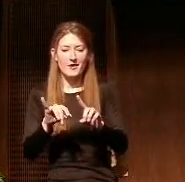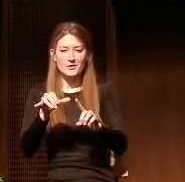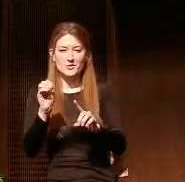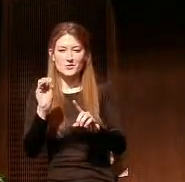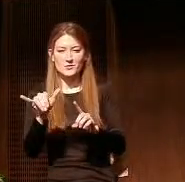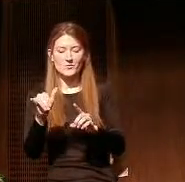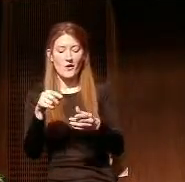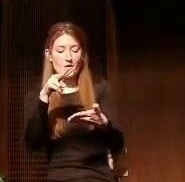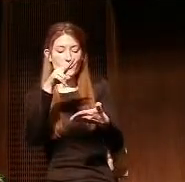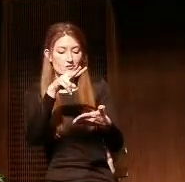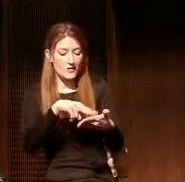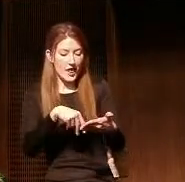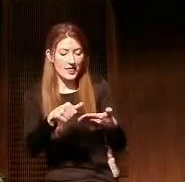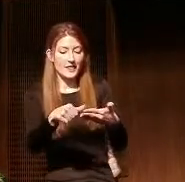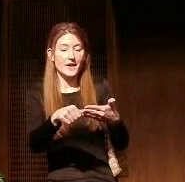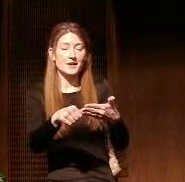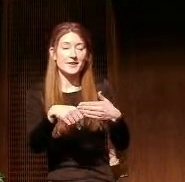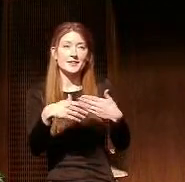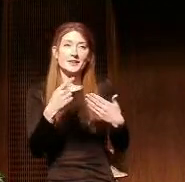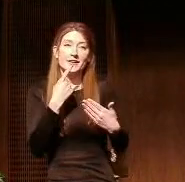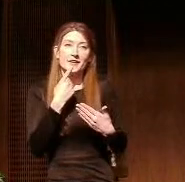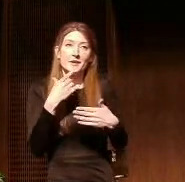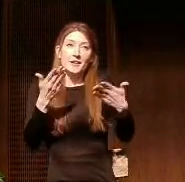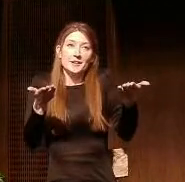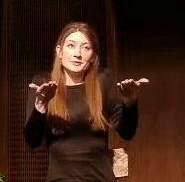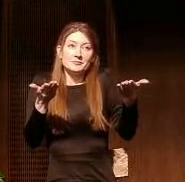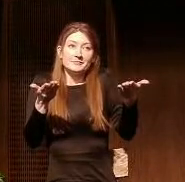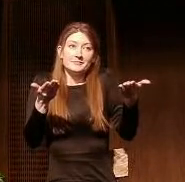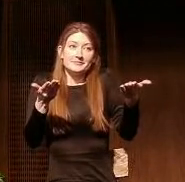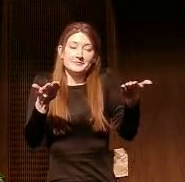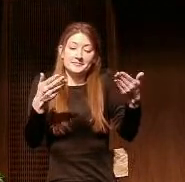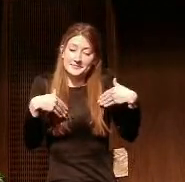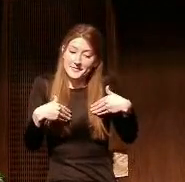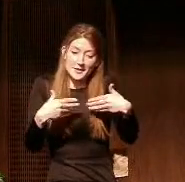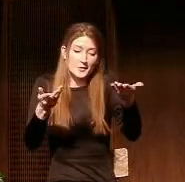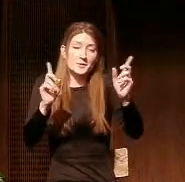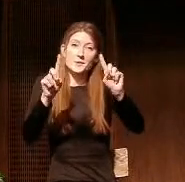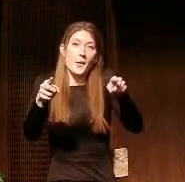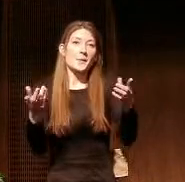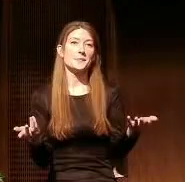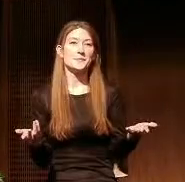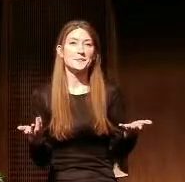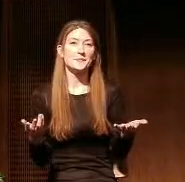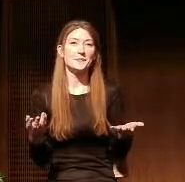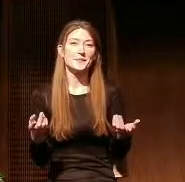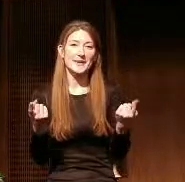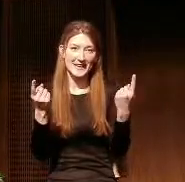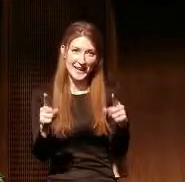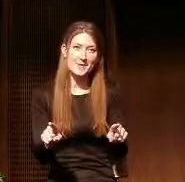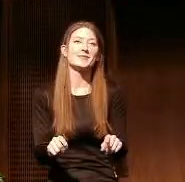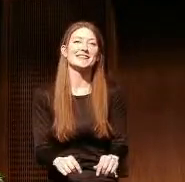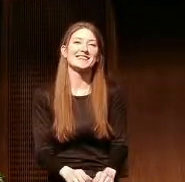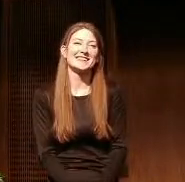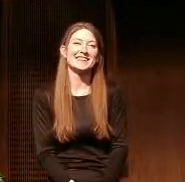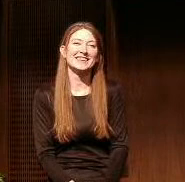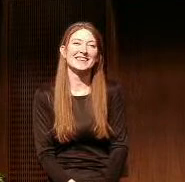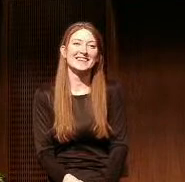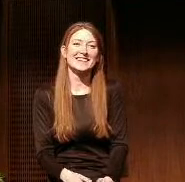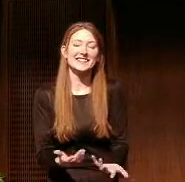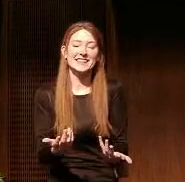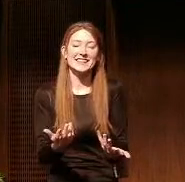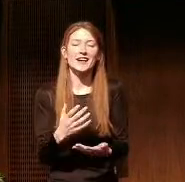said, "Well, let's go." And they did. And I